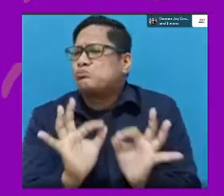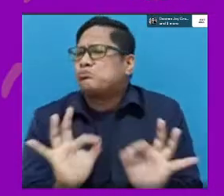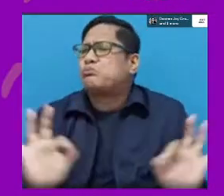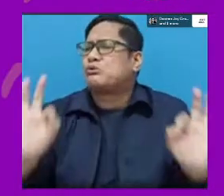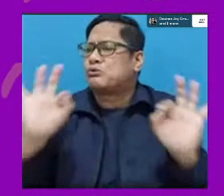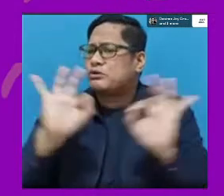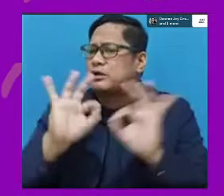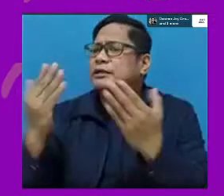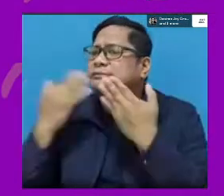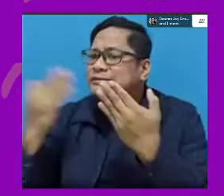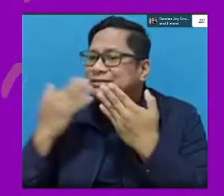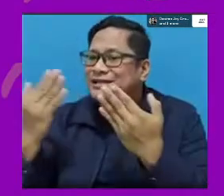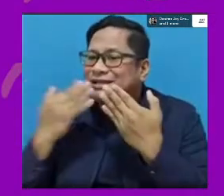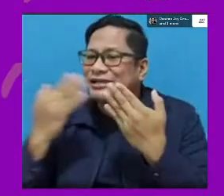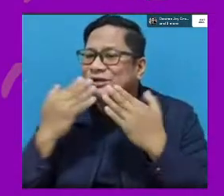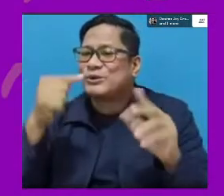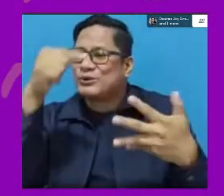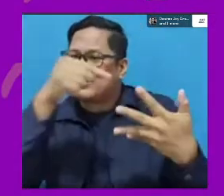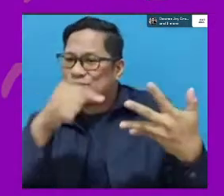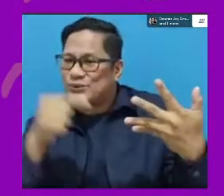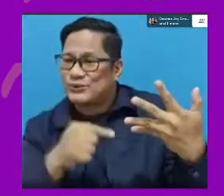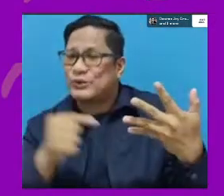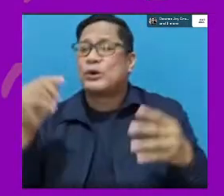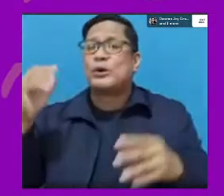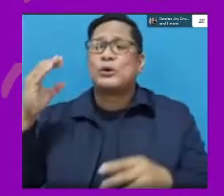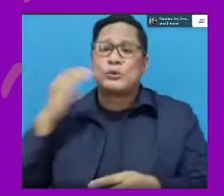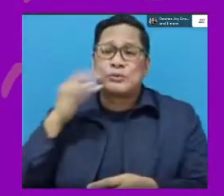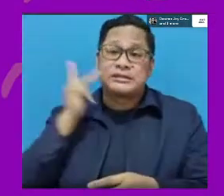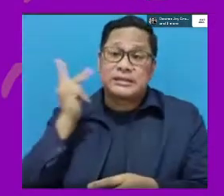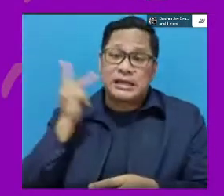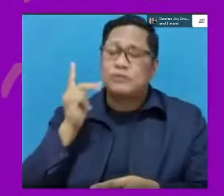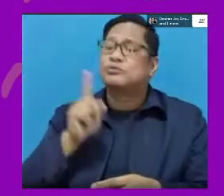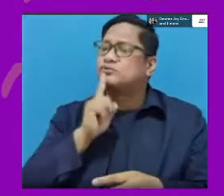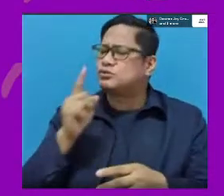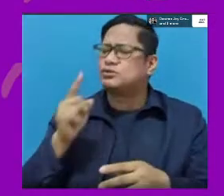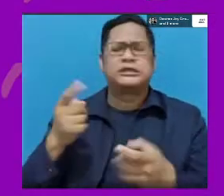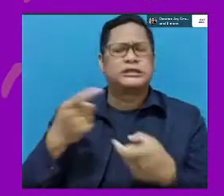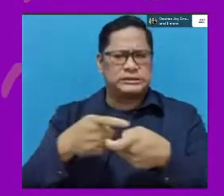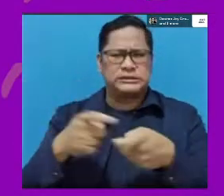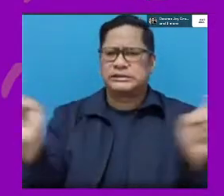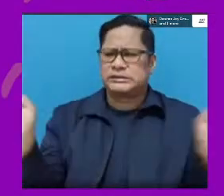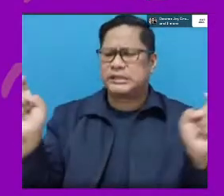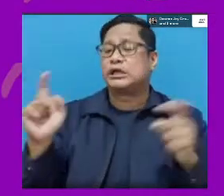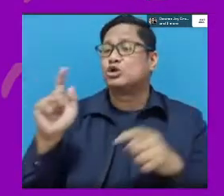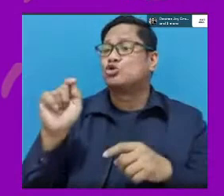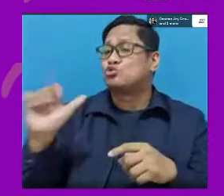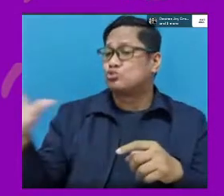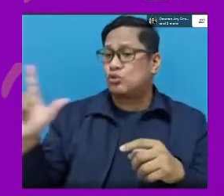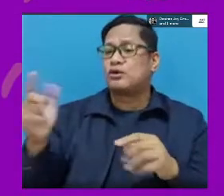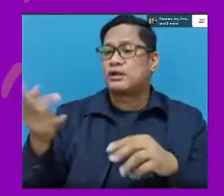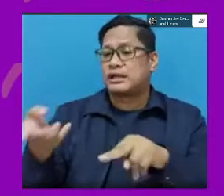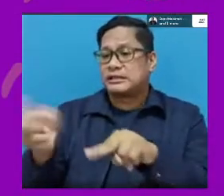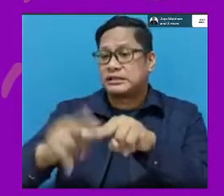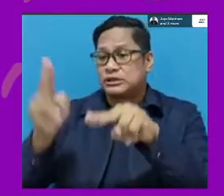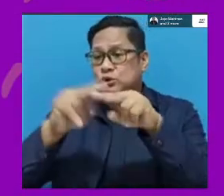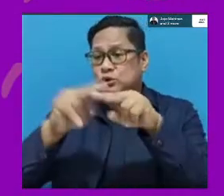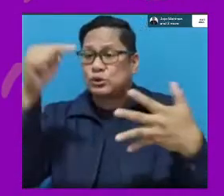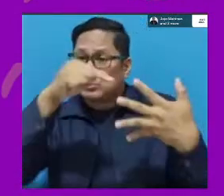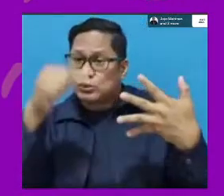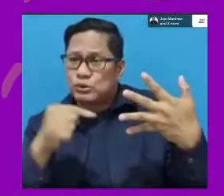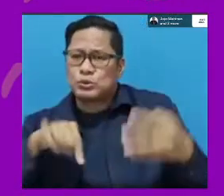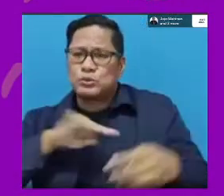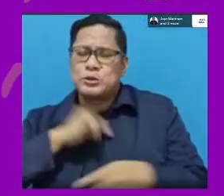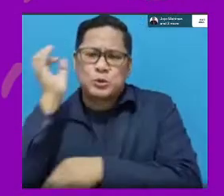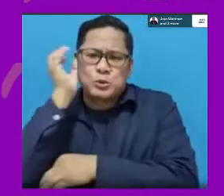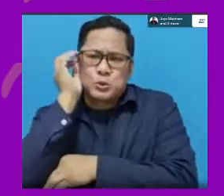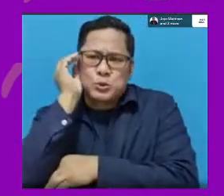for raising all of these points, Commissioner Karen, and these are great to have as additions, points that we'll be thinking about